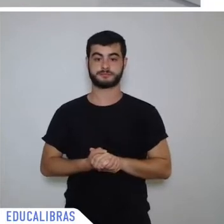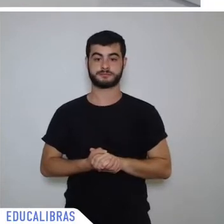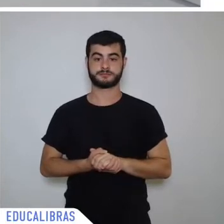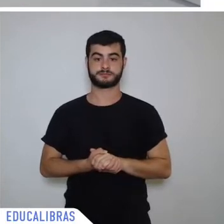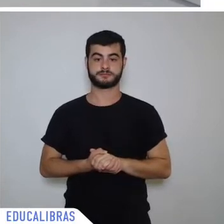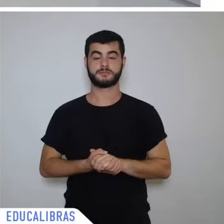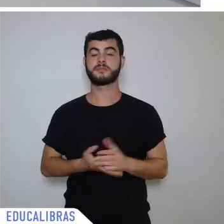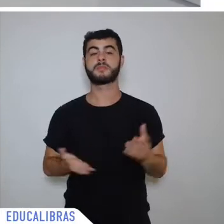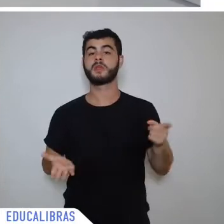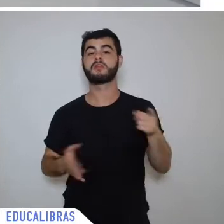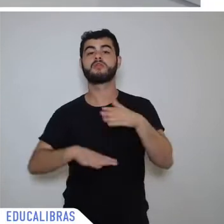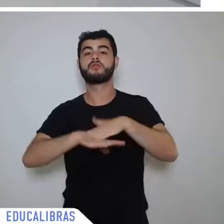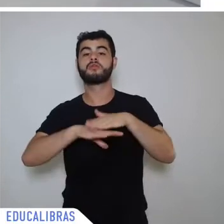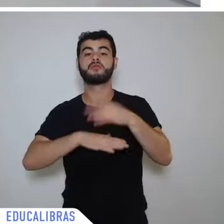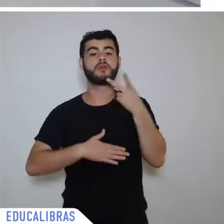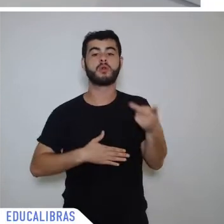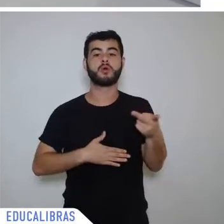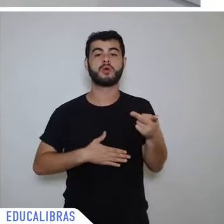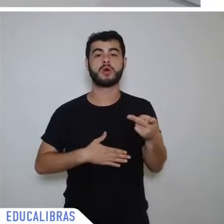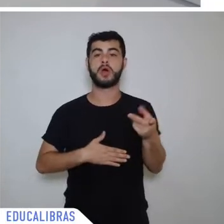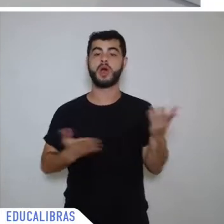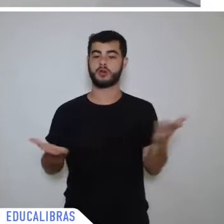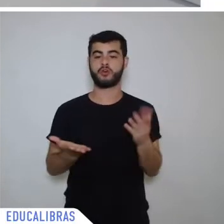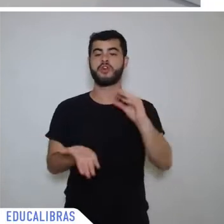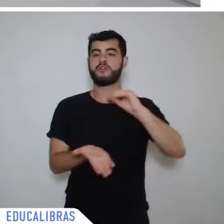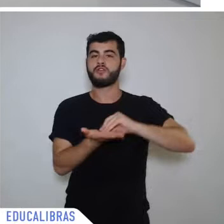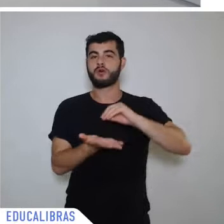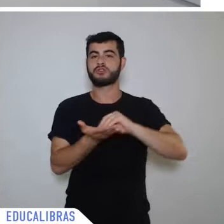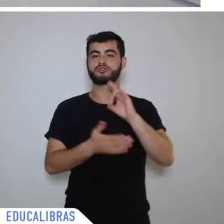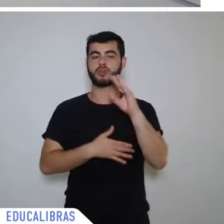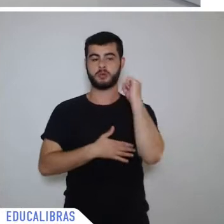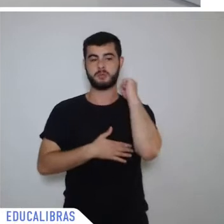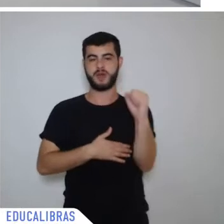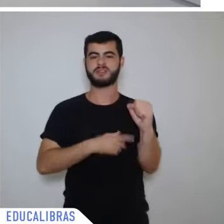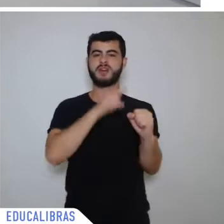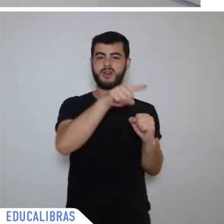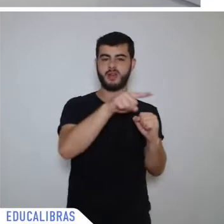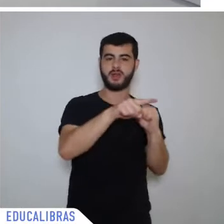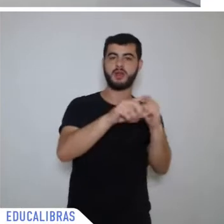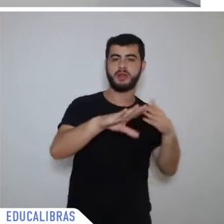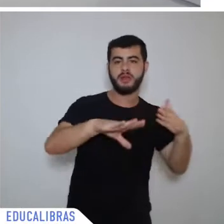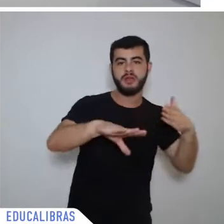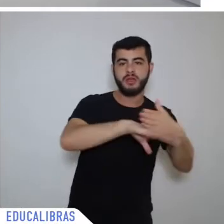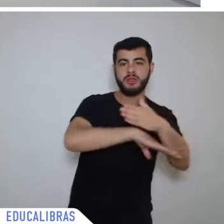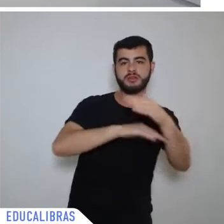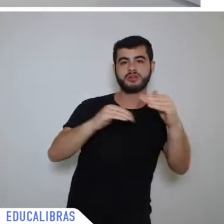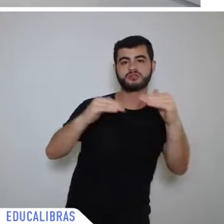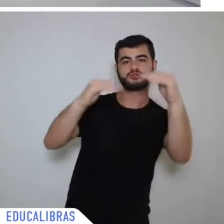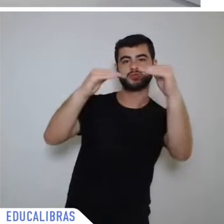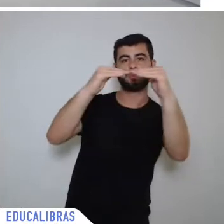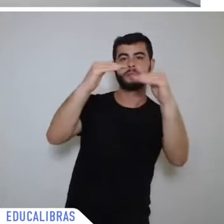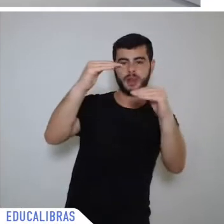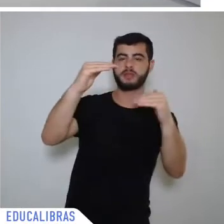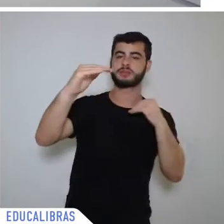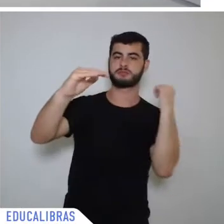say, now we don't only have to kill her and have her